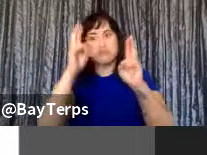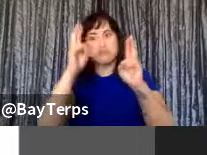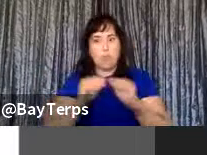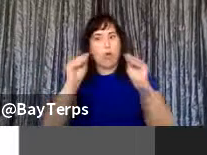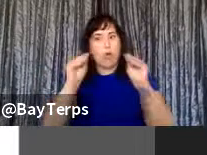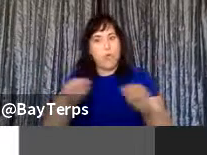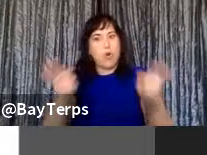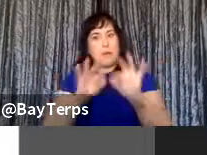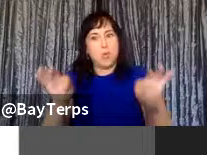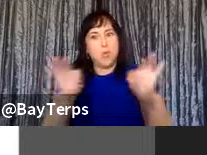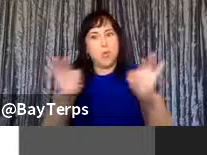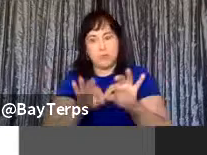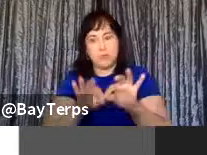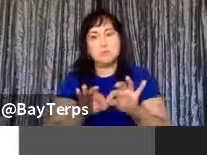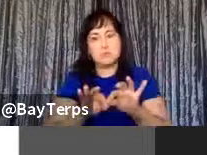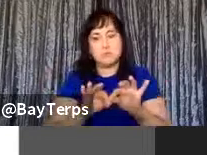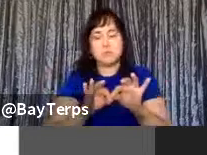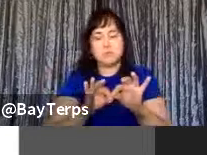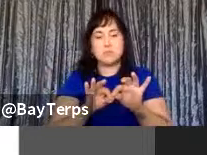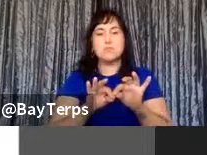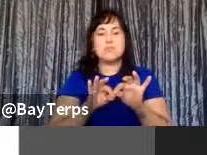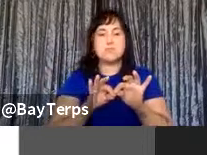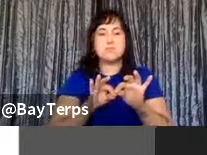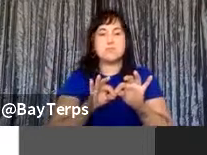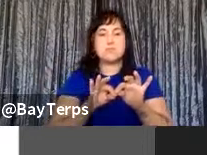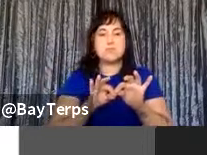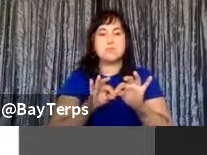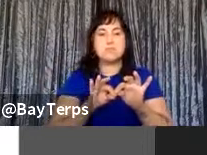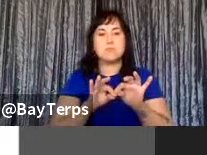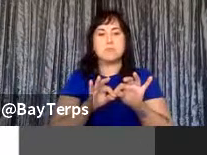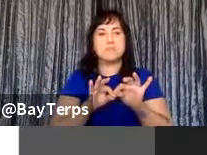not only from a sort of